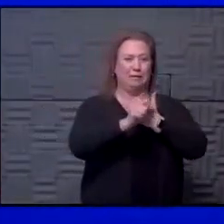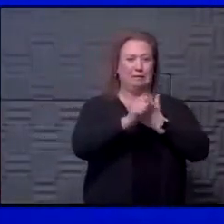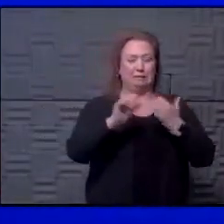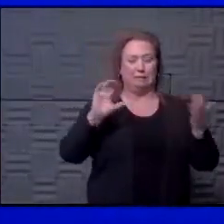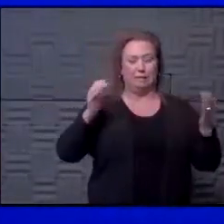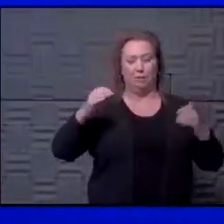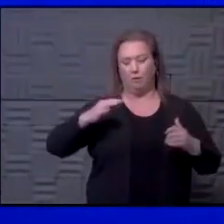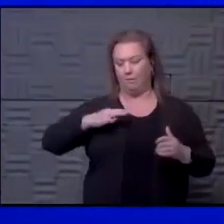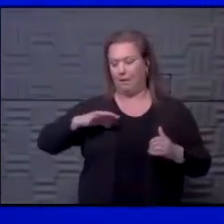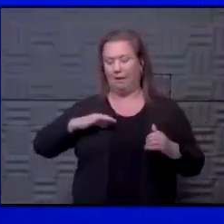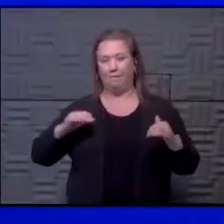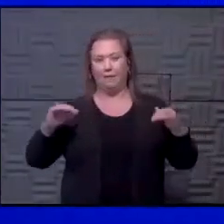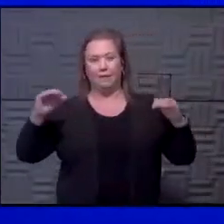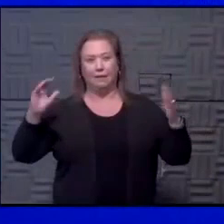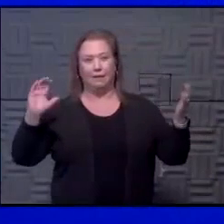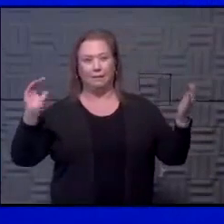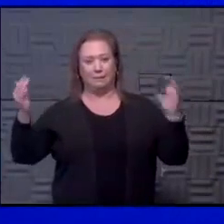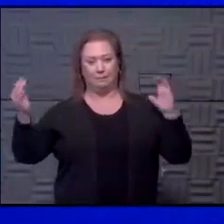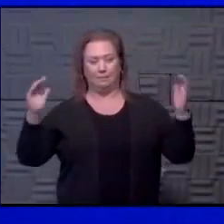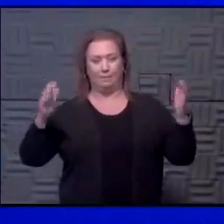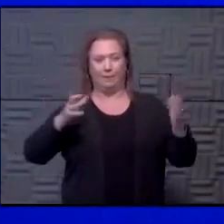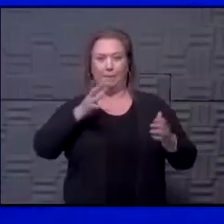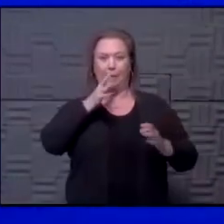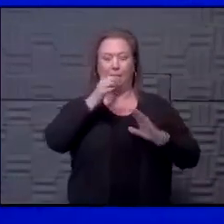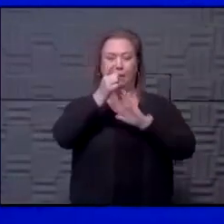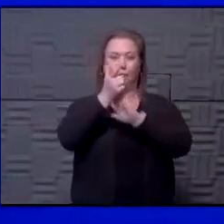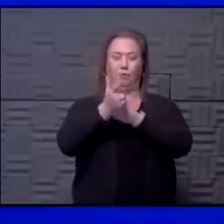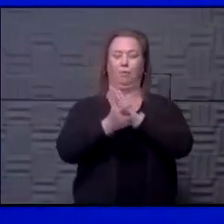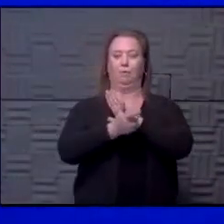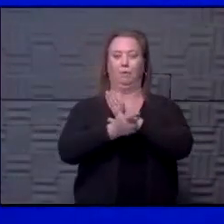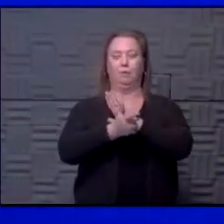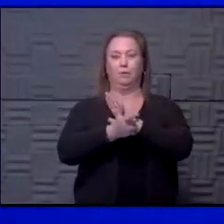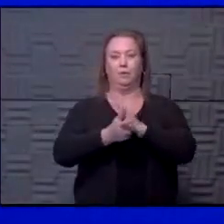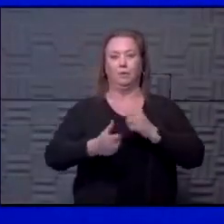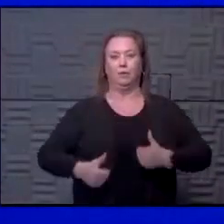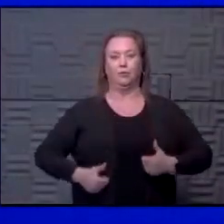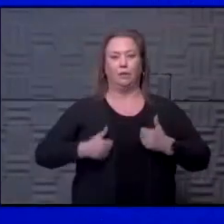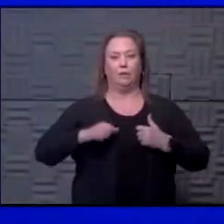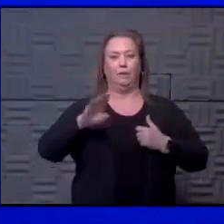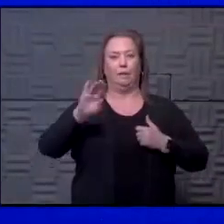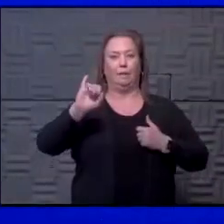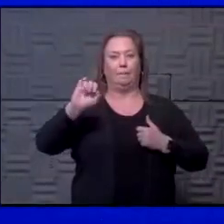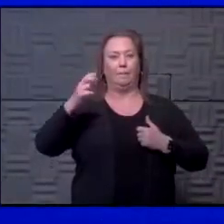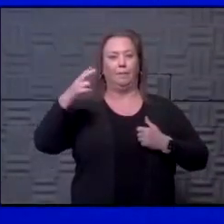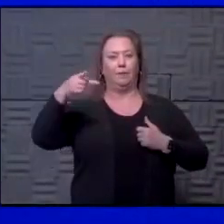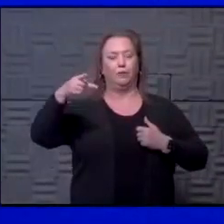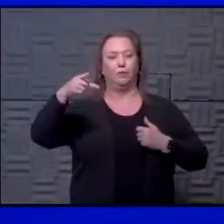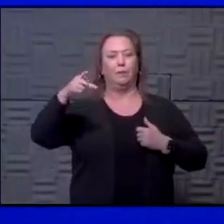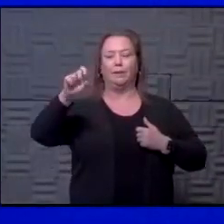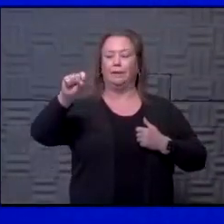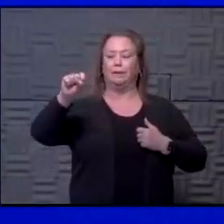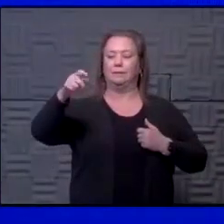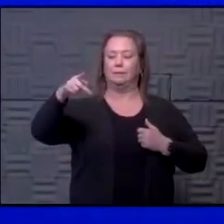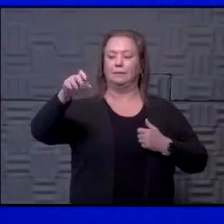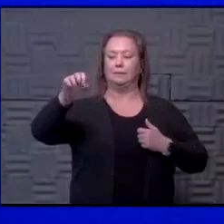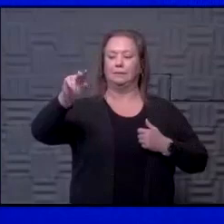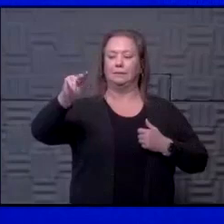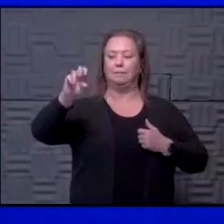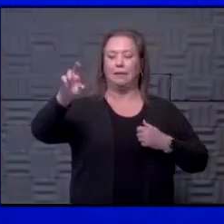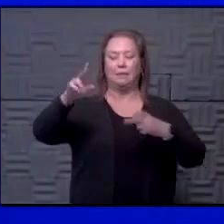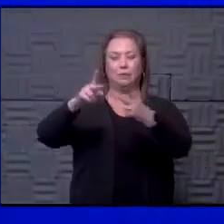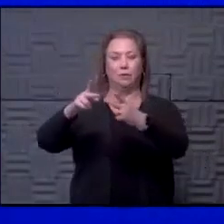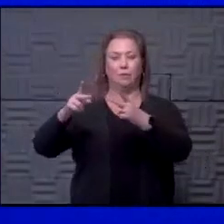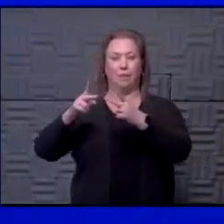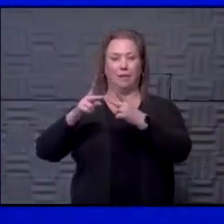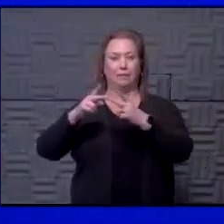And I think most, my mother-in-law is a resident over at Bishop Spencer Place in independent living, and they've done a great job.